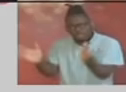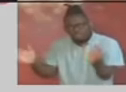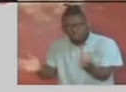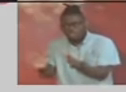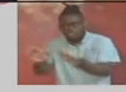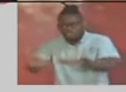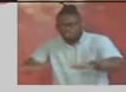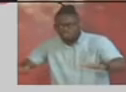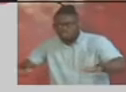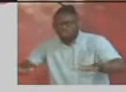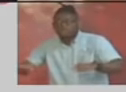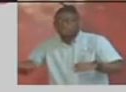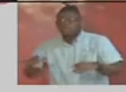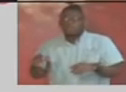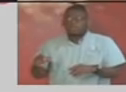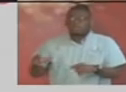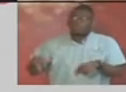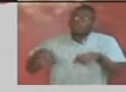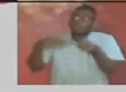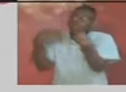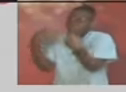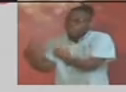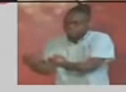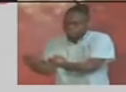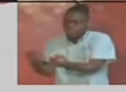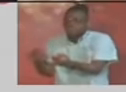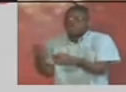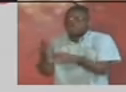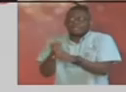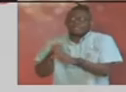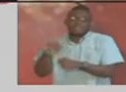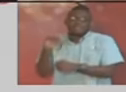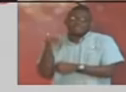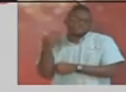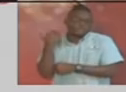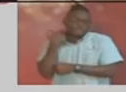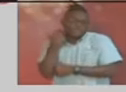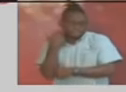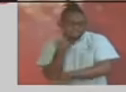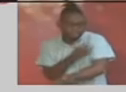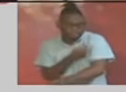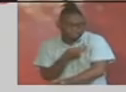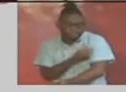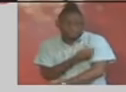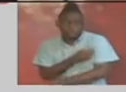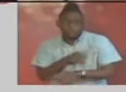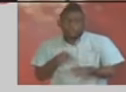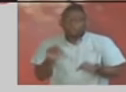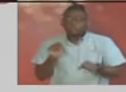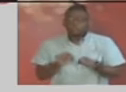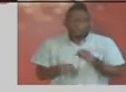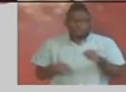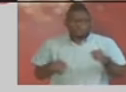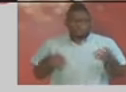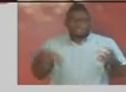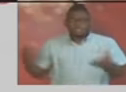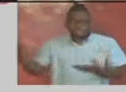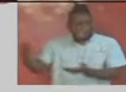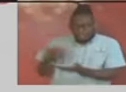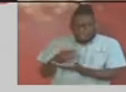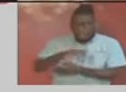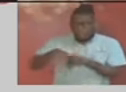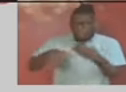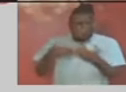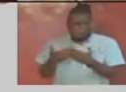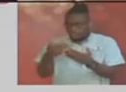put strategies in place so that we can get that number up as quickly as possible. And what they did is they actually pulled the notes of those individuals that would have